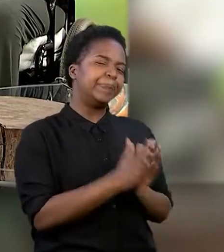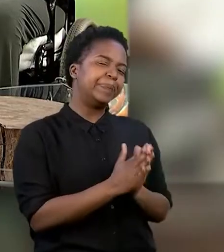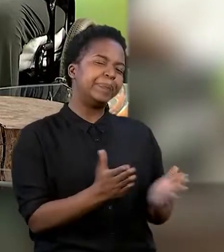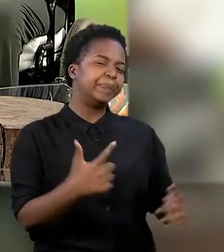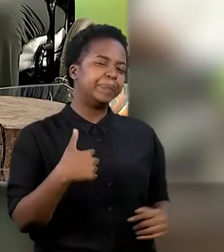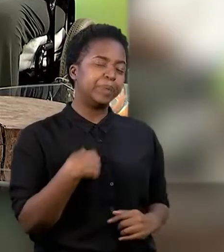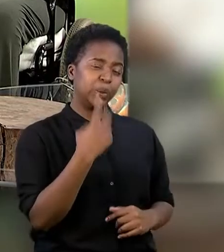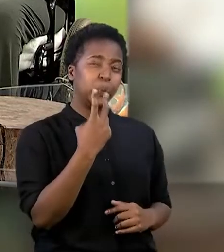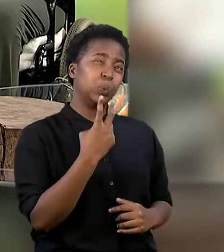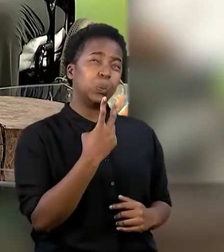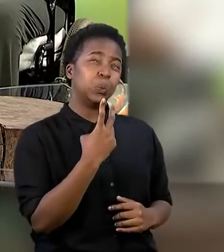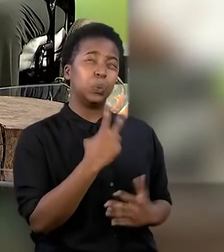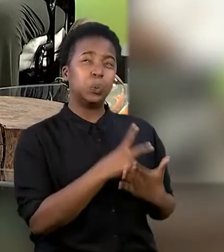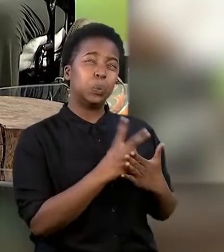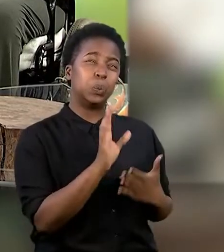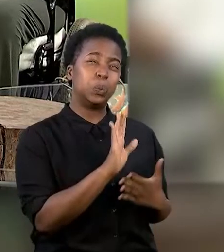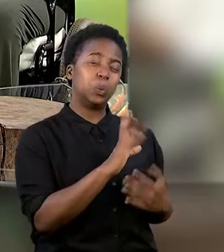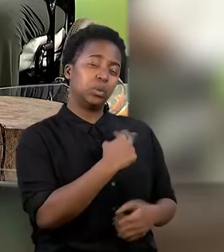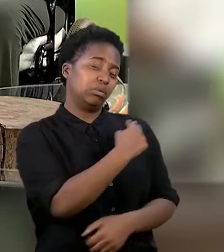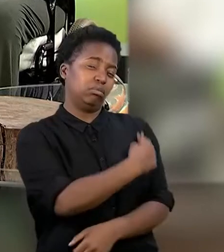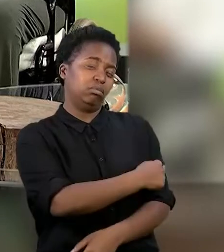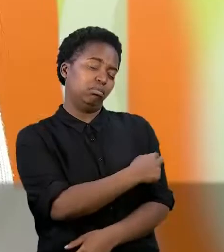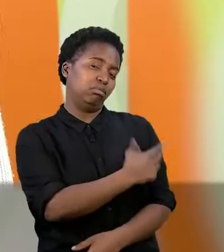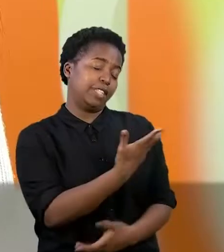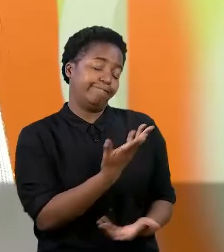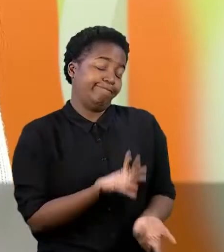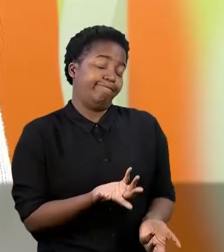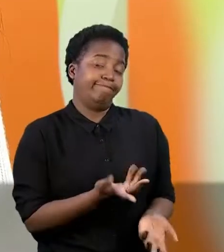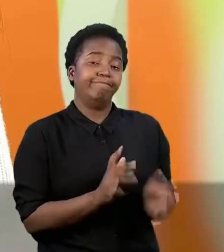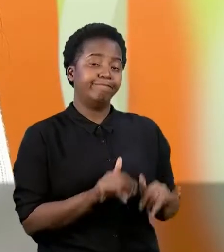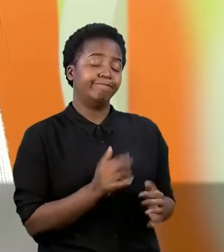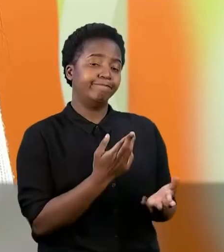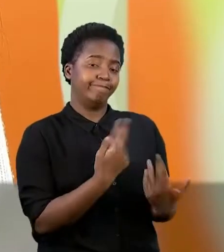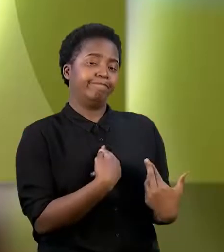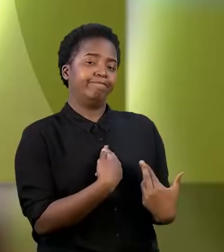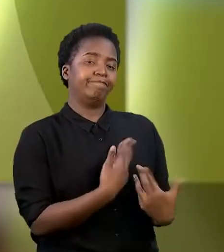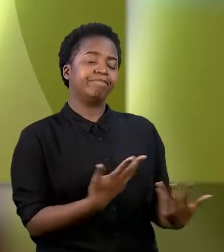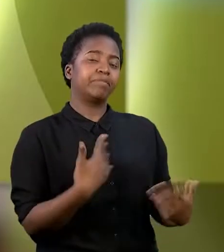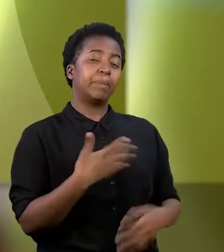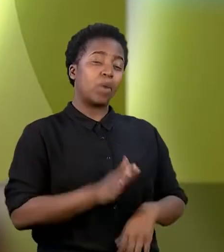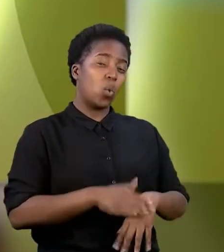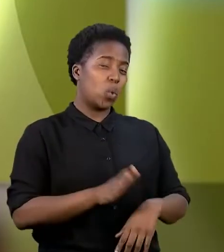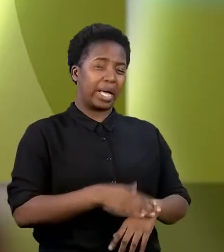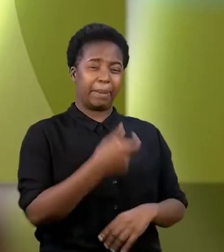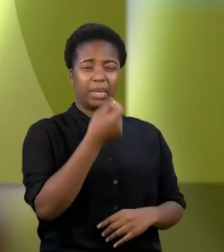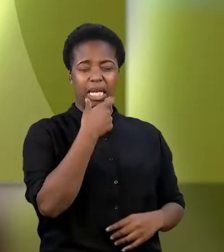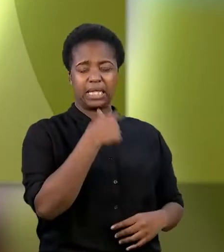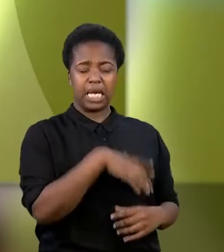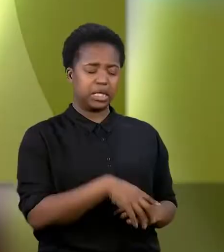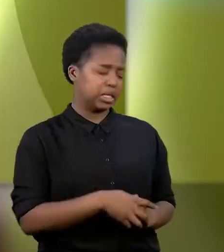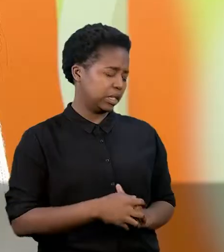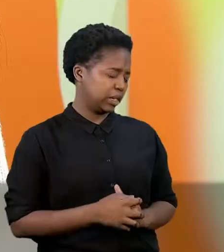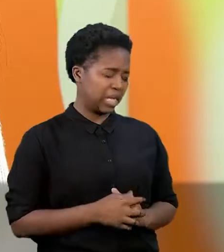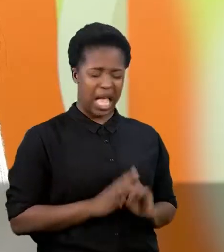bang admitted for tube so ke metse tsona di result hore di hutle. So chemo medication ya thing and